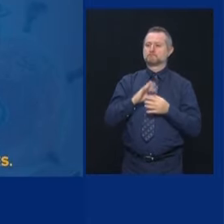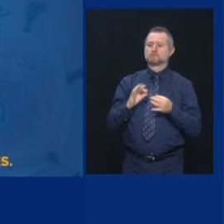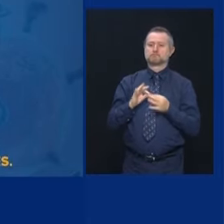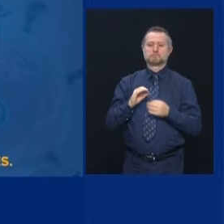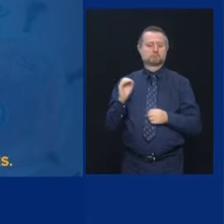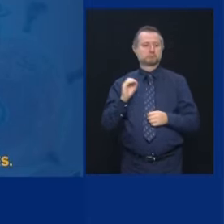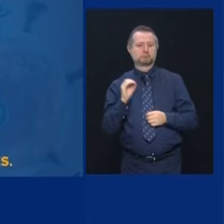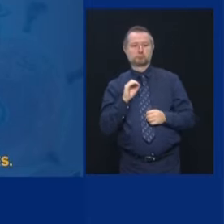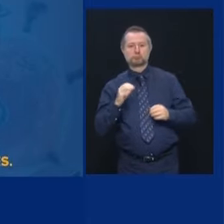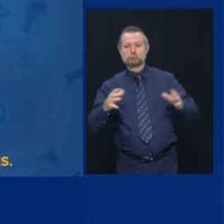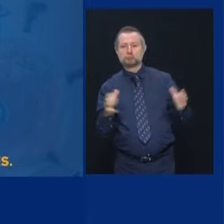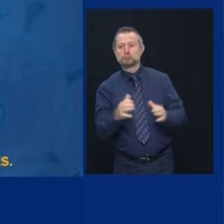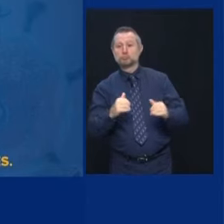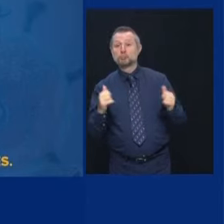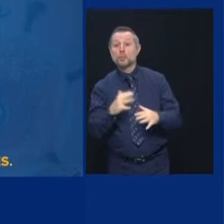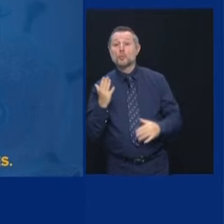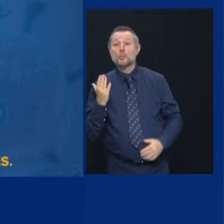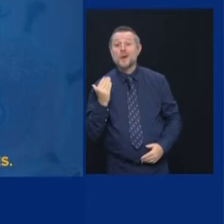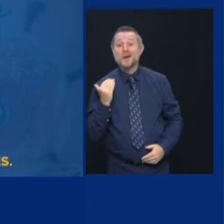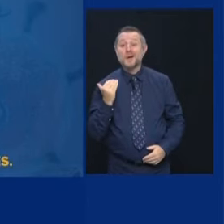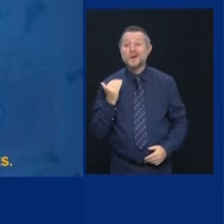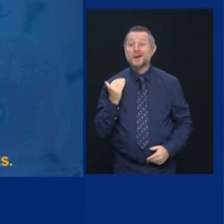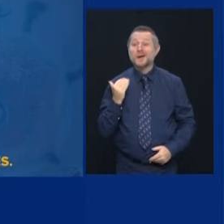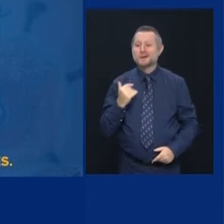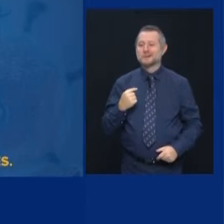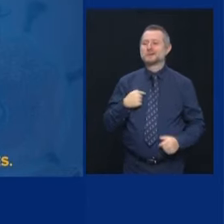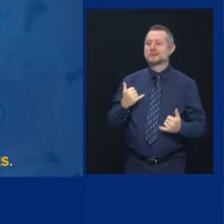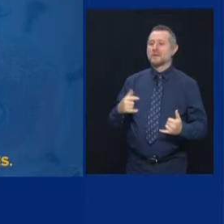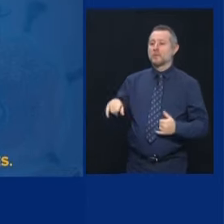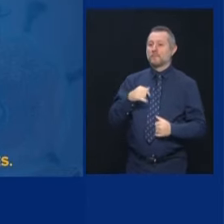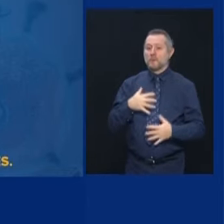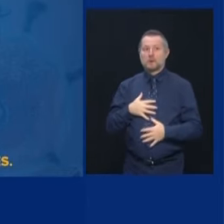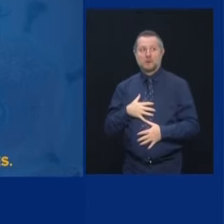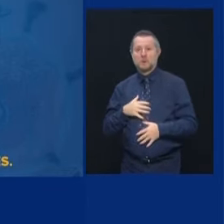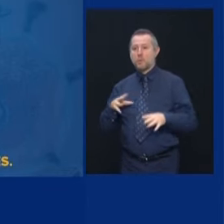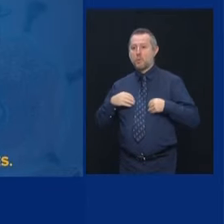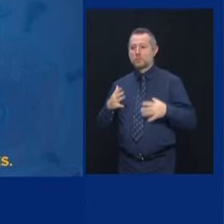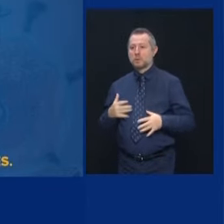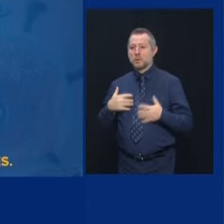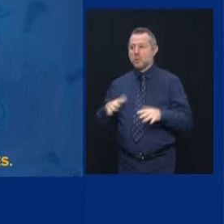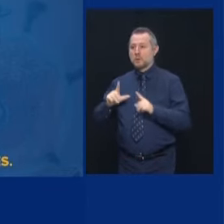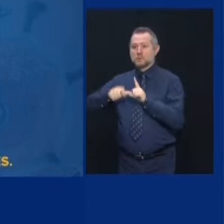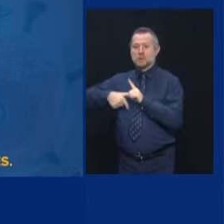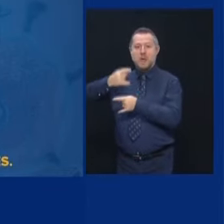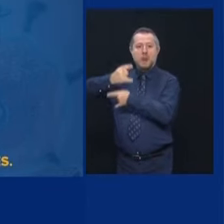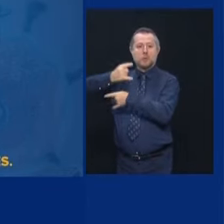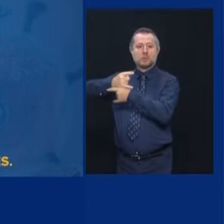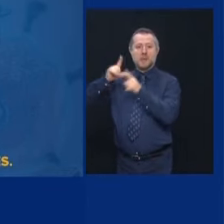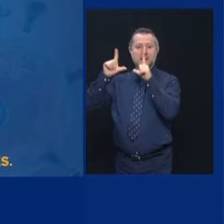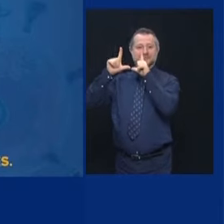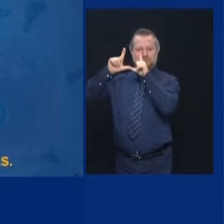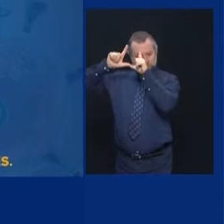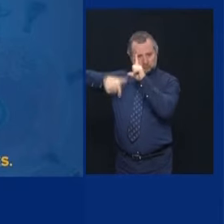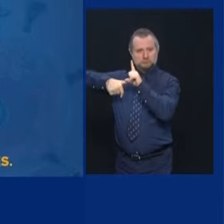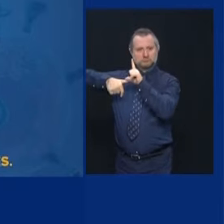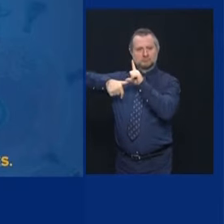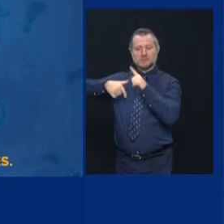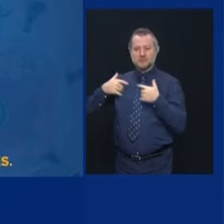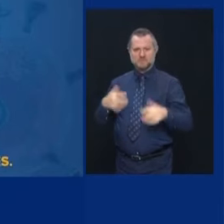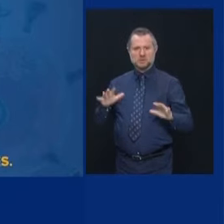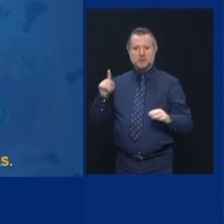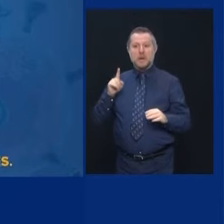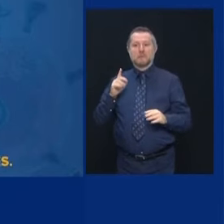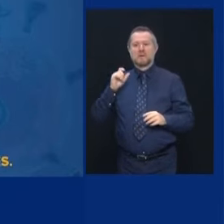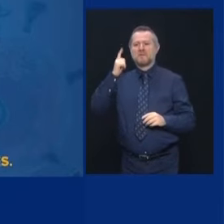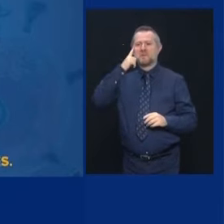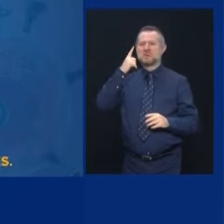restaurants? Why? Because the owners know they'll lose their license. Oh, that's tough. No. We